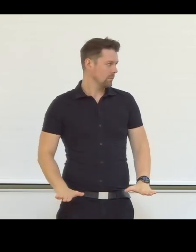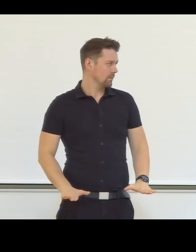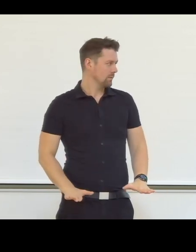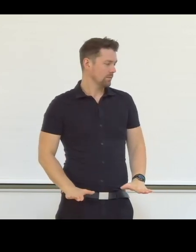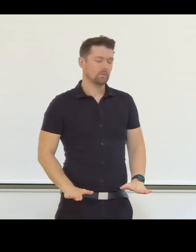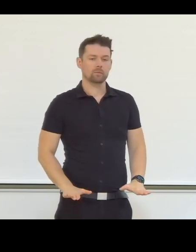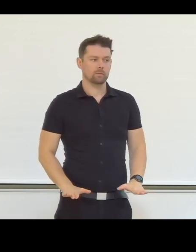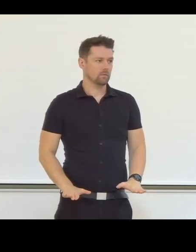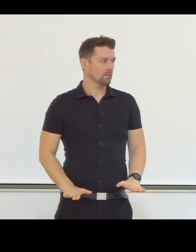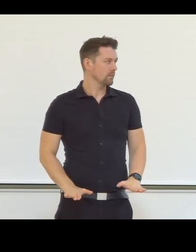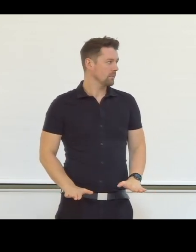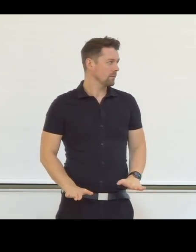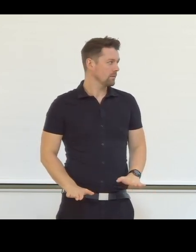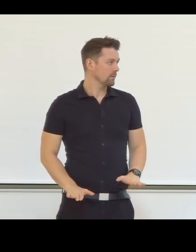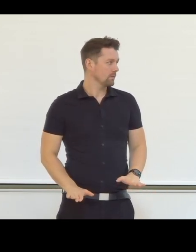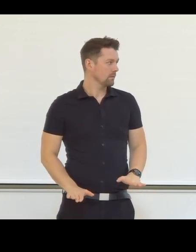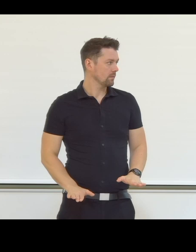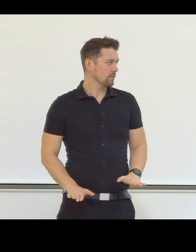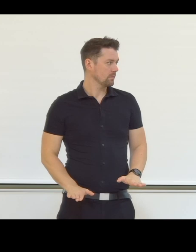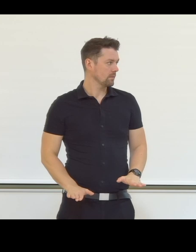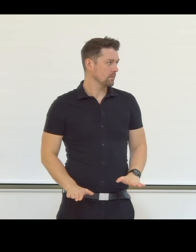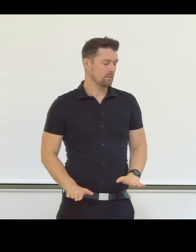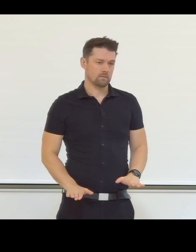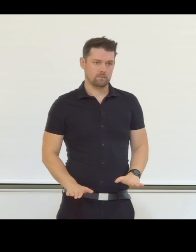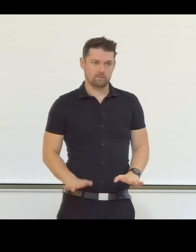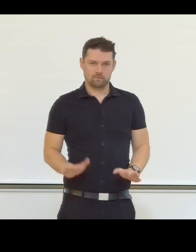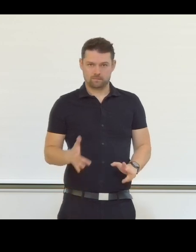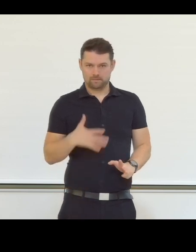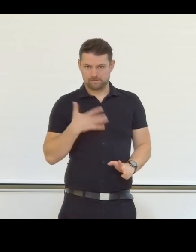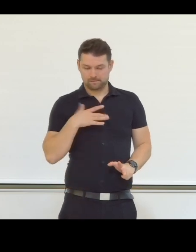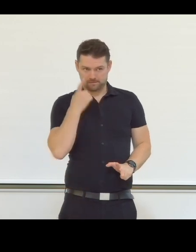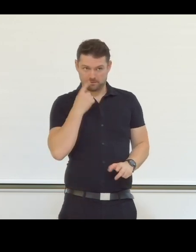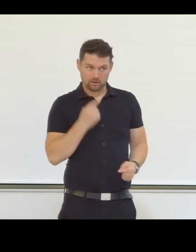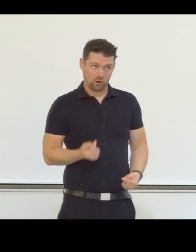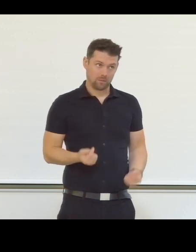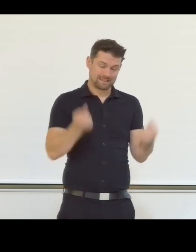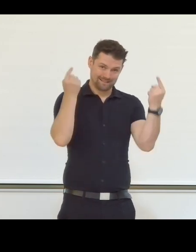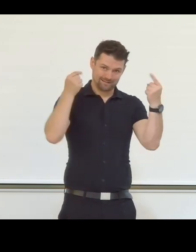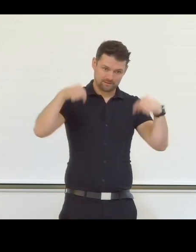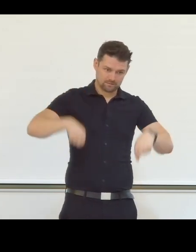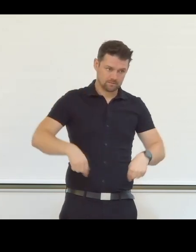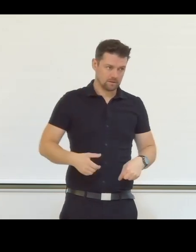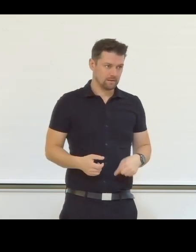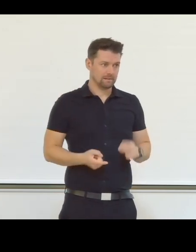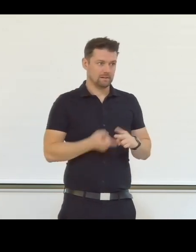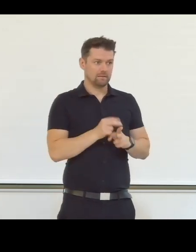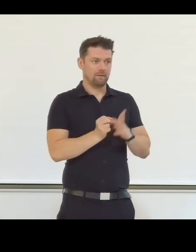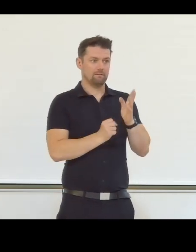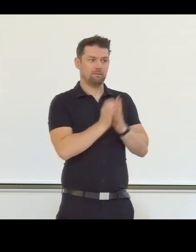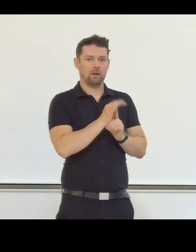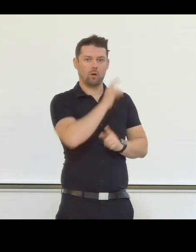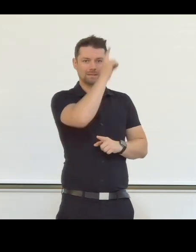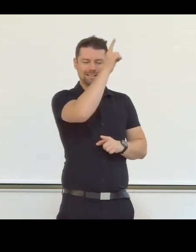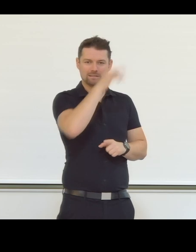Also helps if there's some injury and you have trouble getting upstairs. Would be a bit annoying if the toilets were upstairs and you broke your